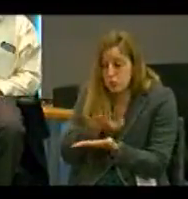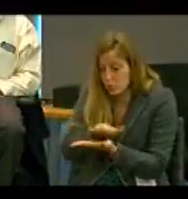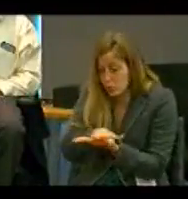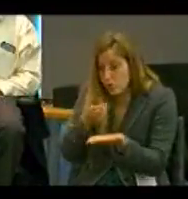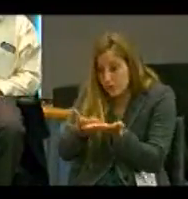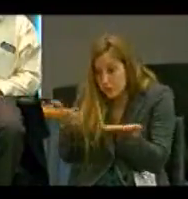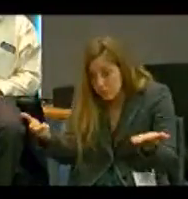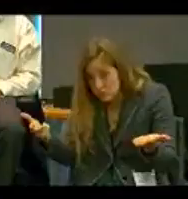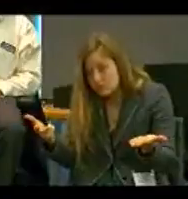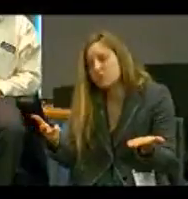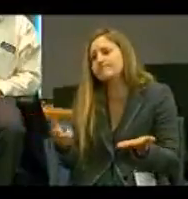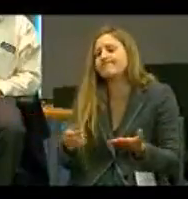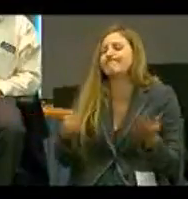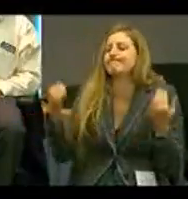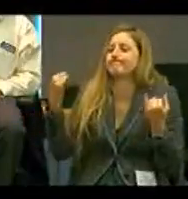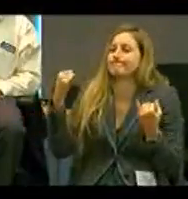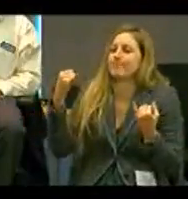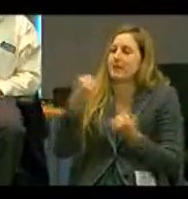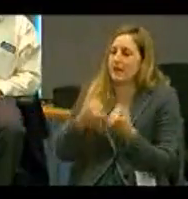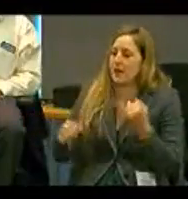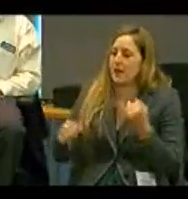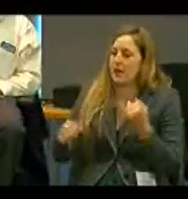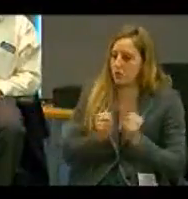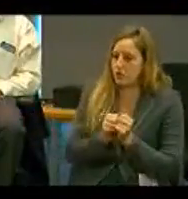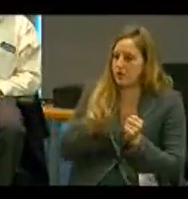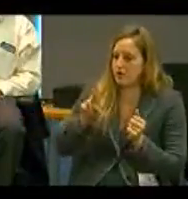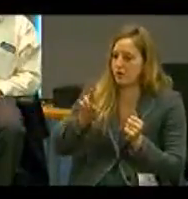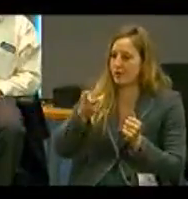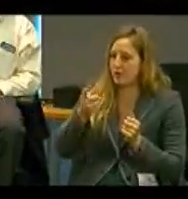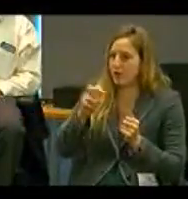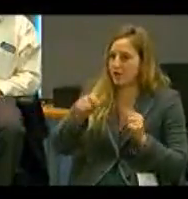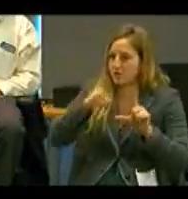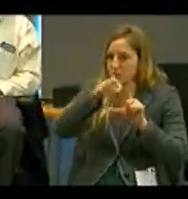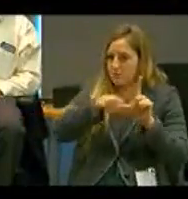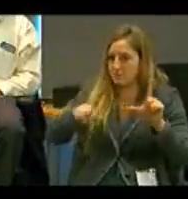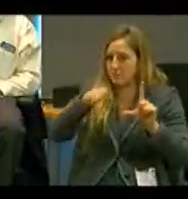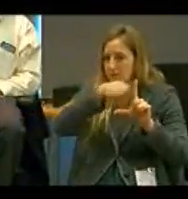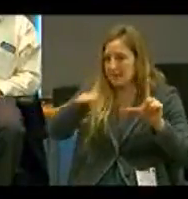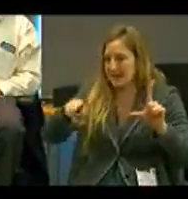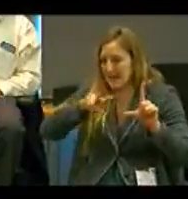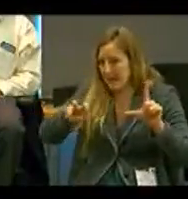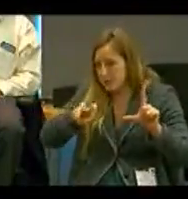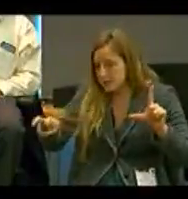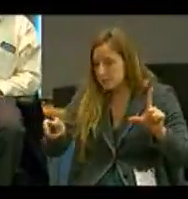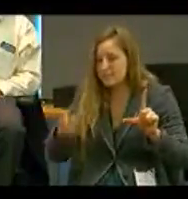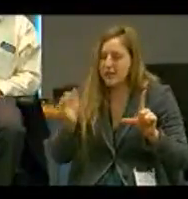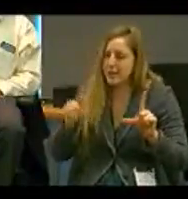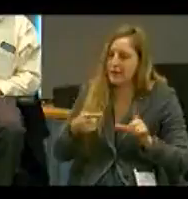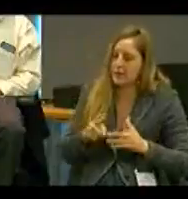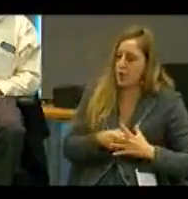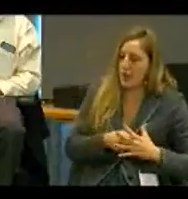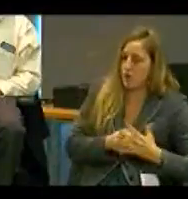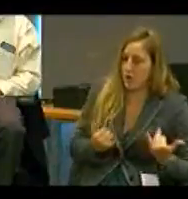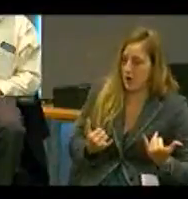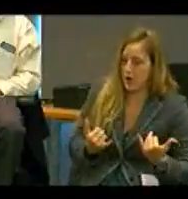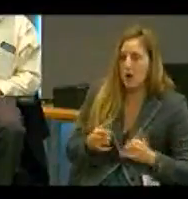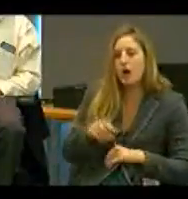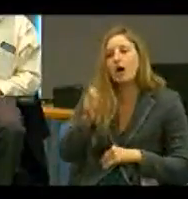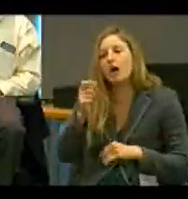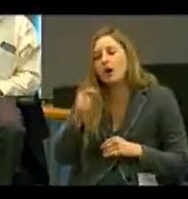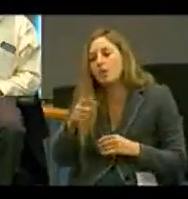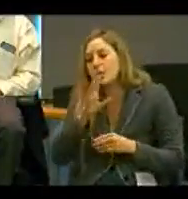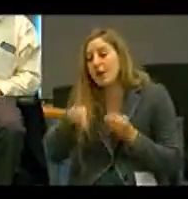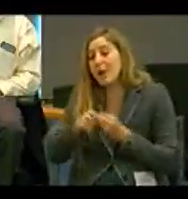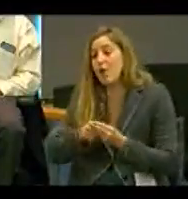set of regressions, which are preliminary, we are correcting for limitations in the prior empirical knowledge base. Many of